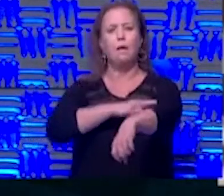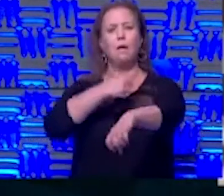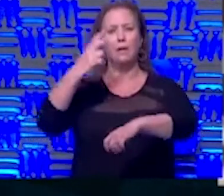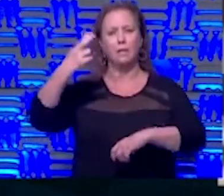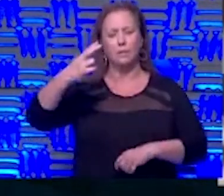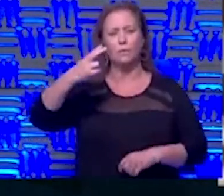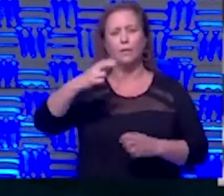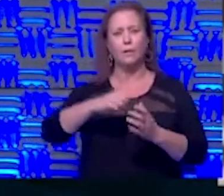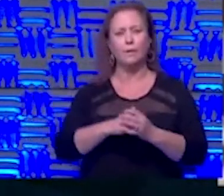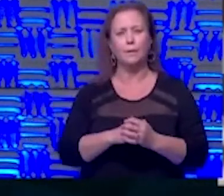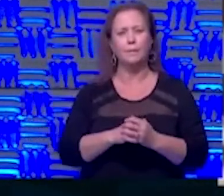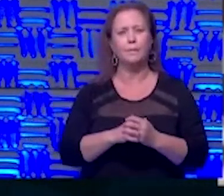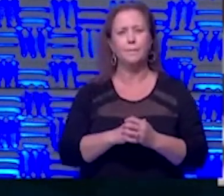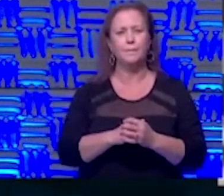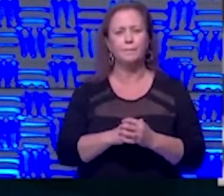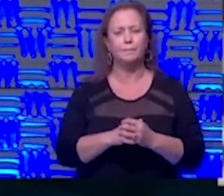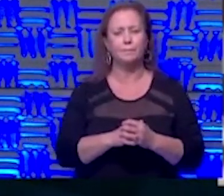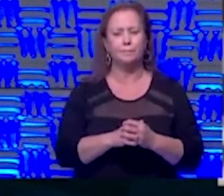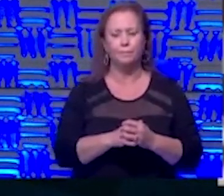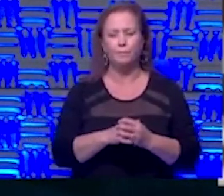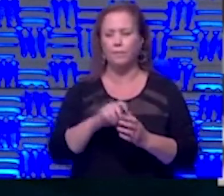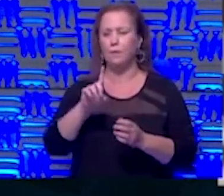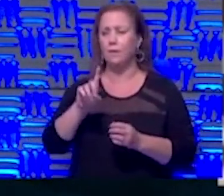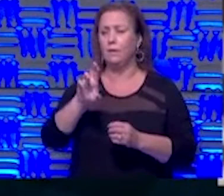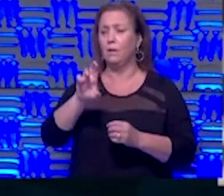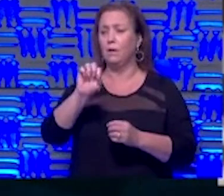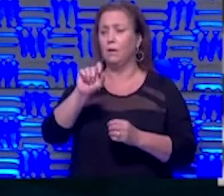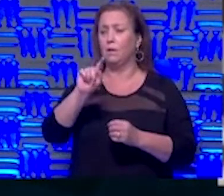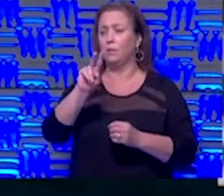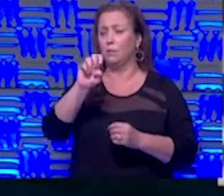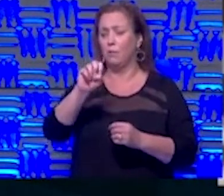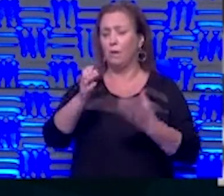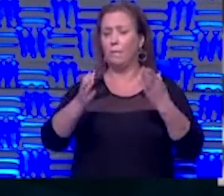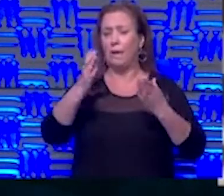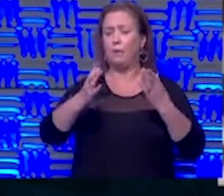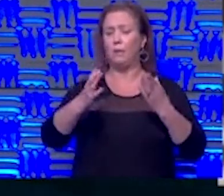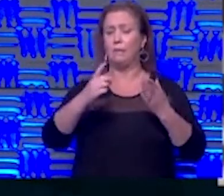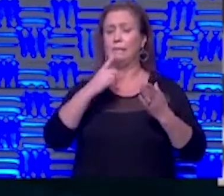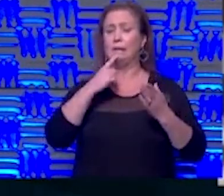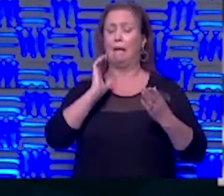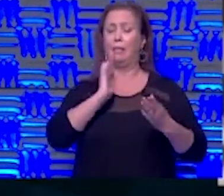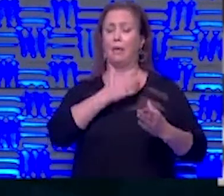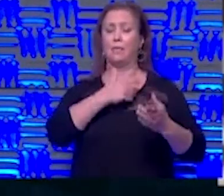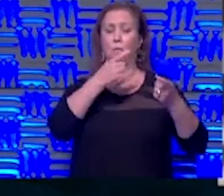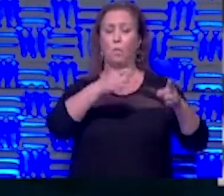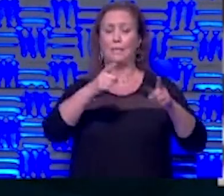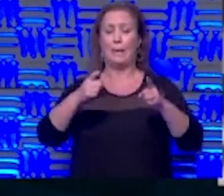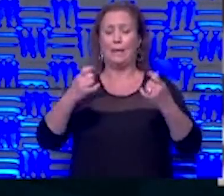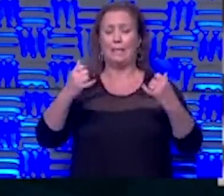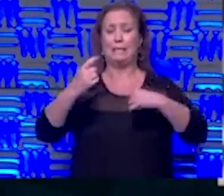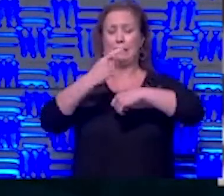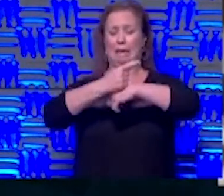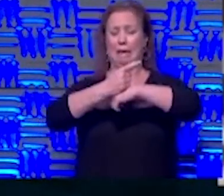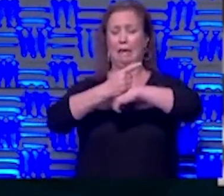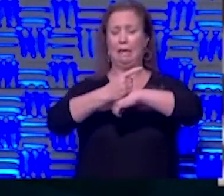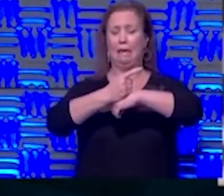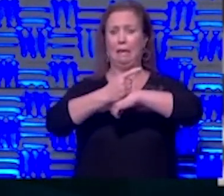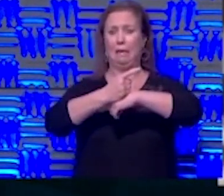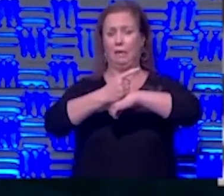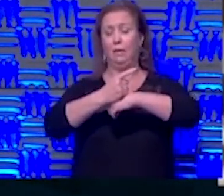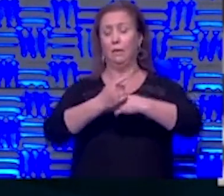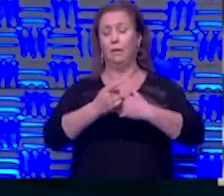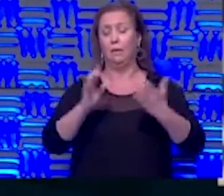I think what I would say, maybe Dr. Stone would indicate what's going on different today at the Department of Veterans Affairs than maybe 2 weeks